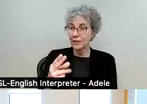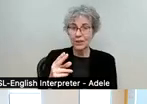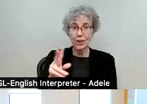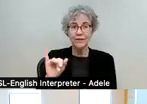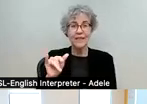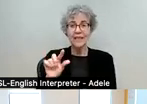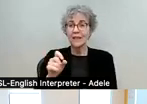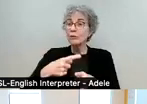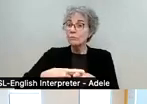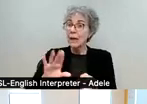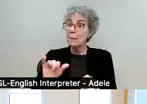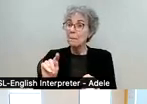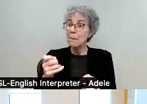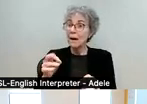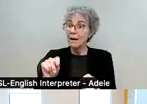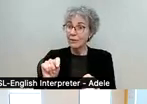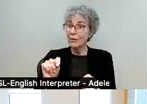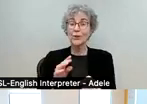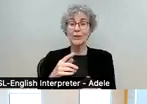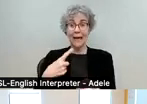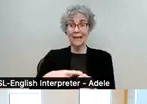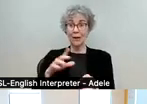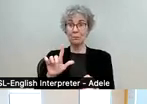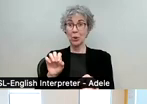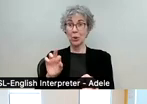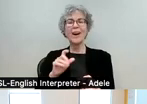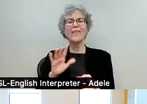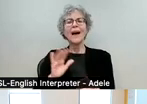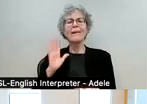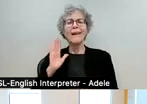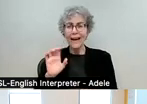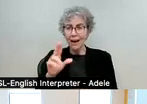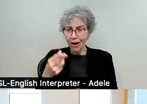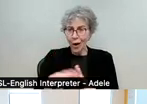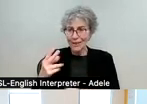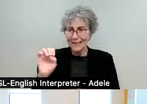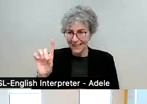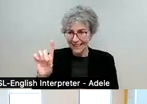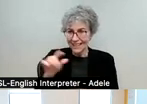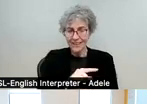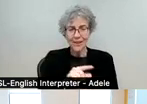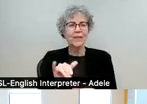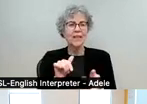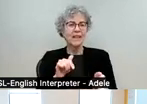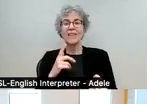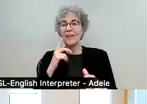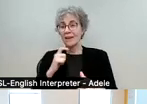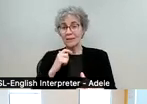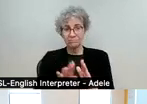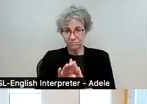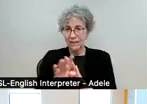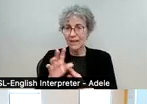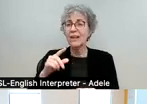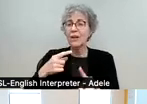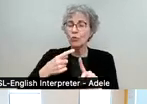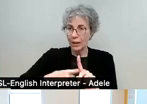Bloor, which is the rebuilt Honest Ed site. We've got a number of rentals. That whole development is a rental site, I